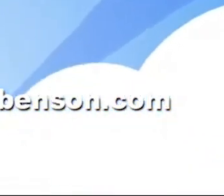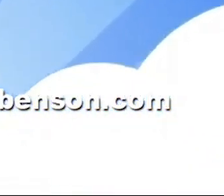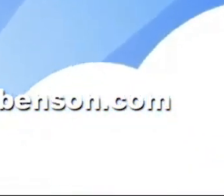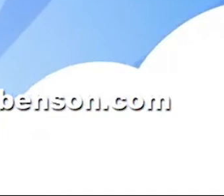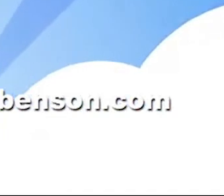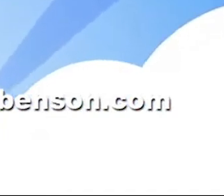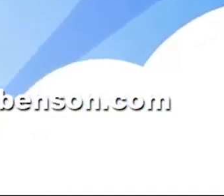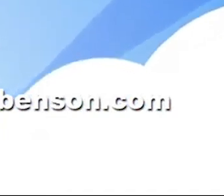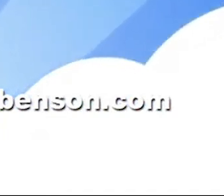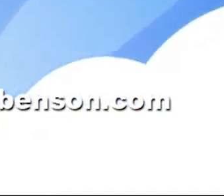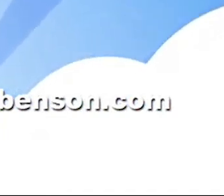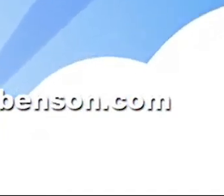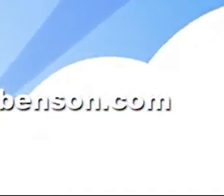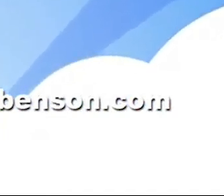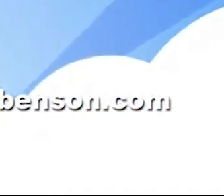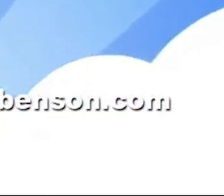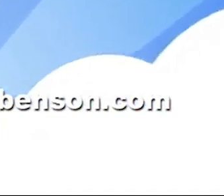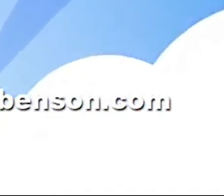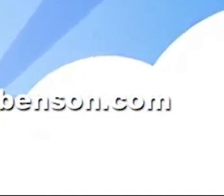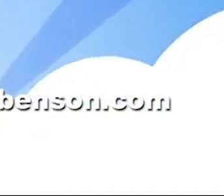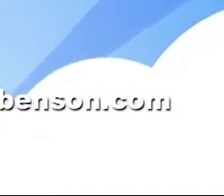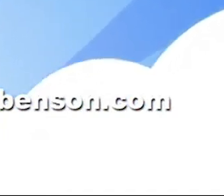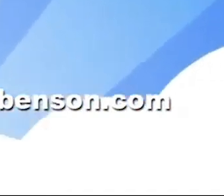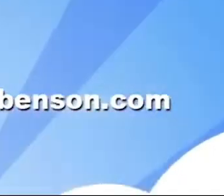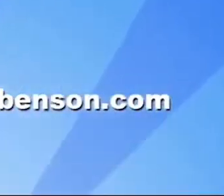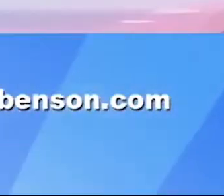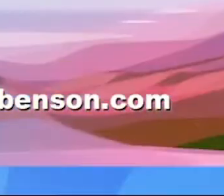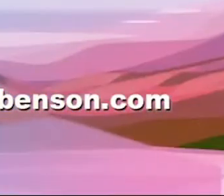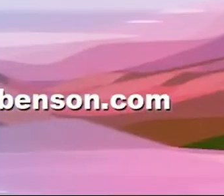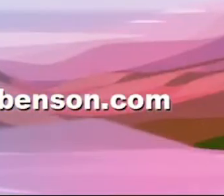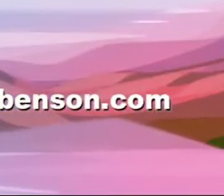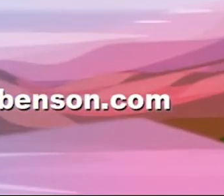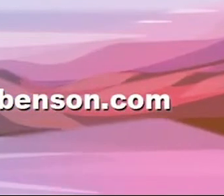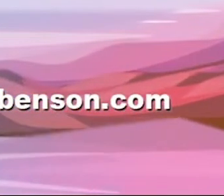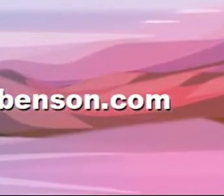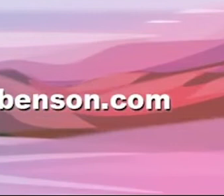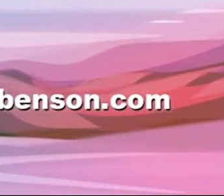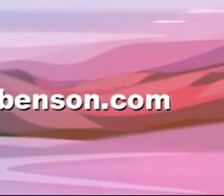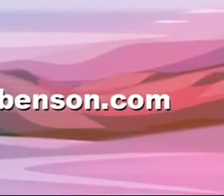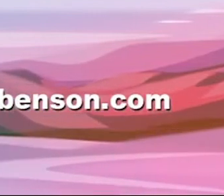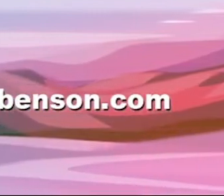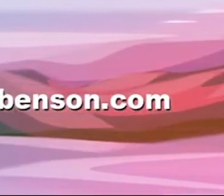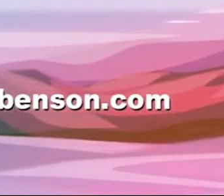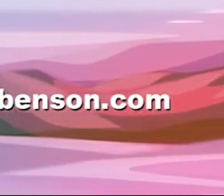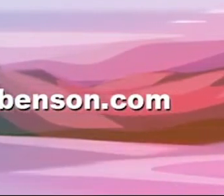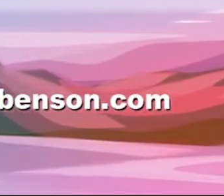Everyone throughout the land is to worship the one true living God. Yeah!